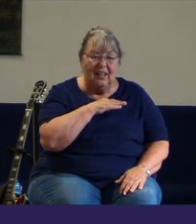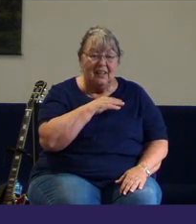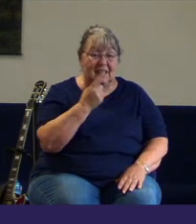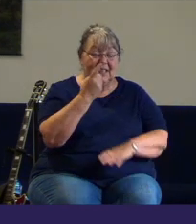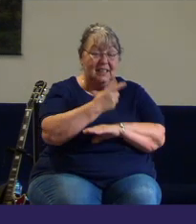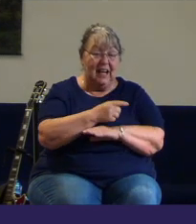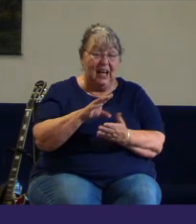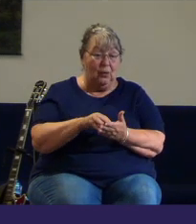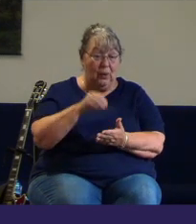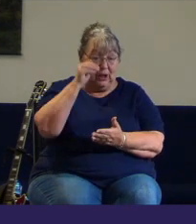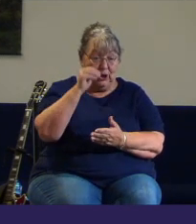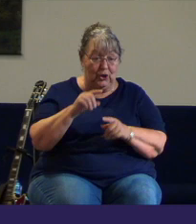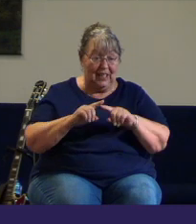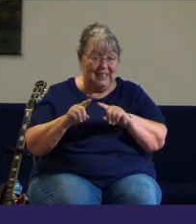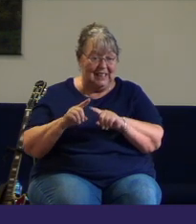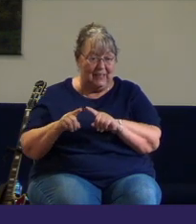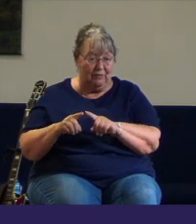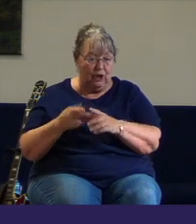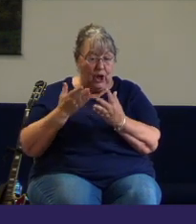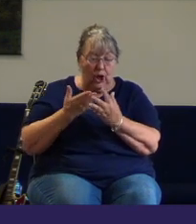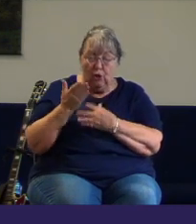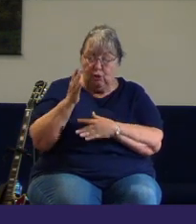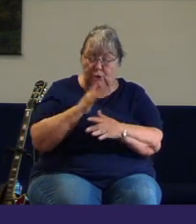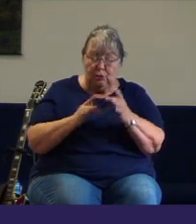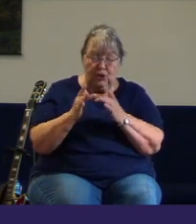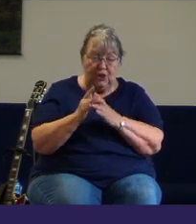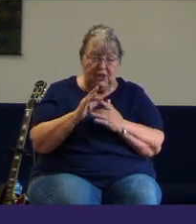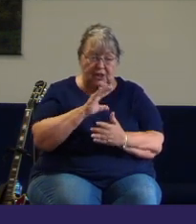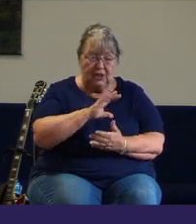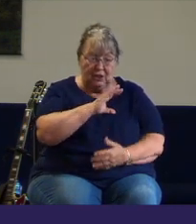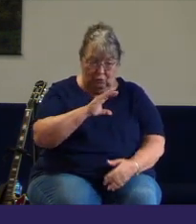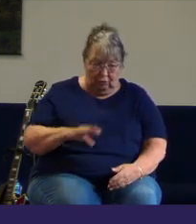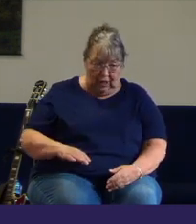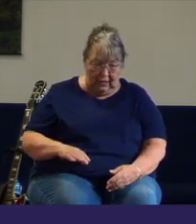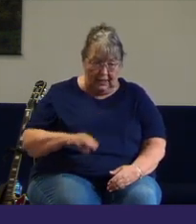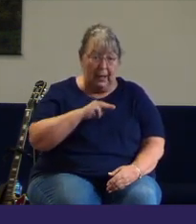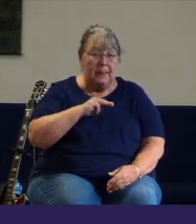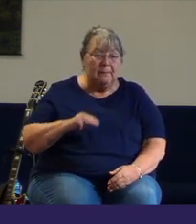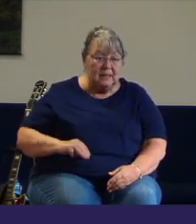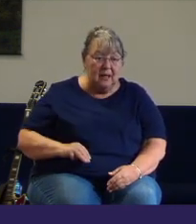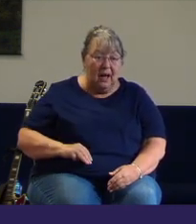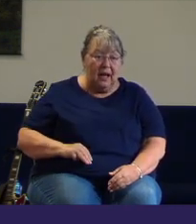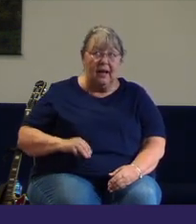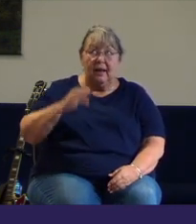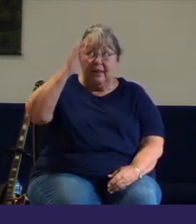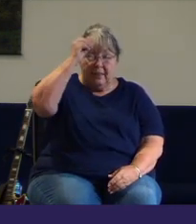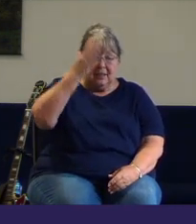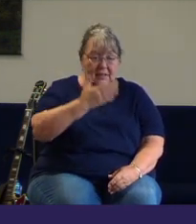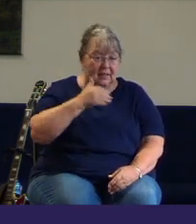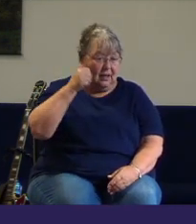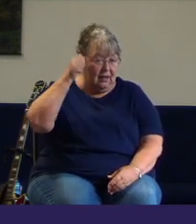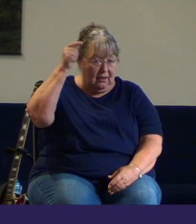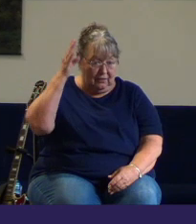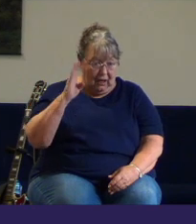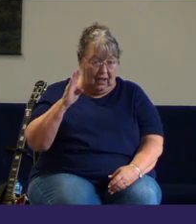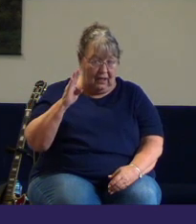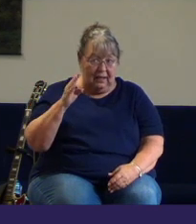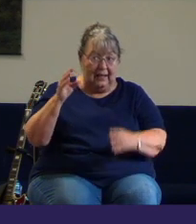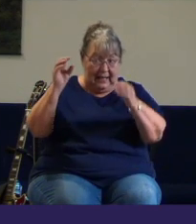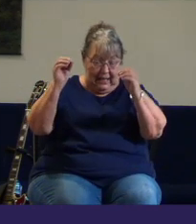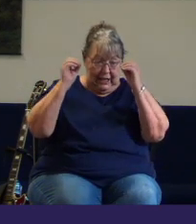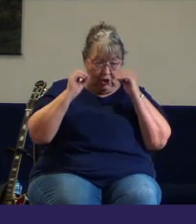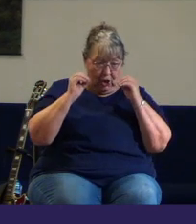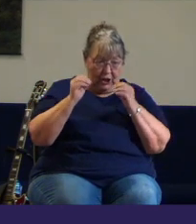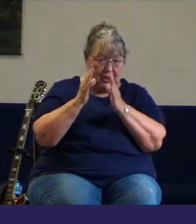tells us otherwise, that through Jesus Christ, the Messiah, the Son of God, who taught us how to pray and practice and preach,